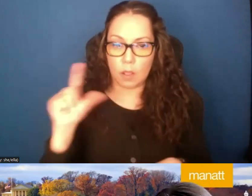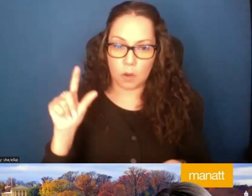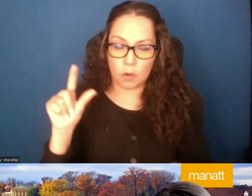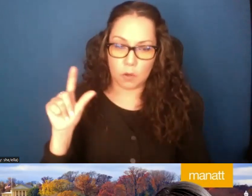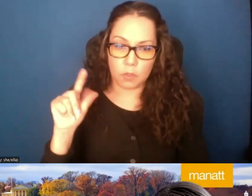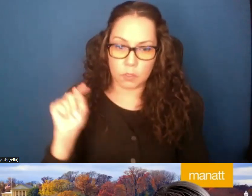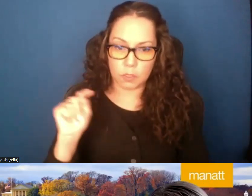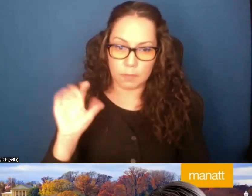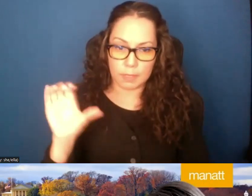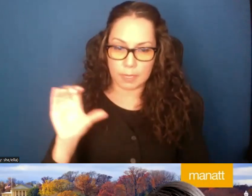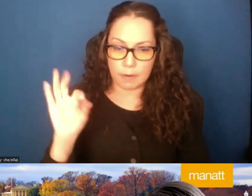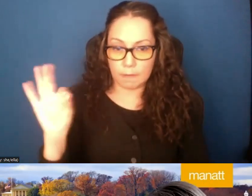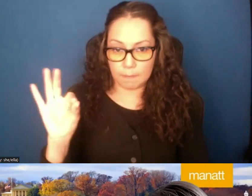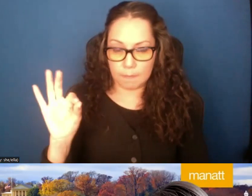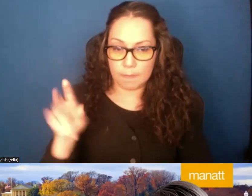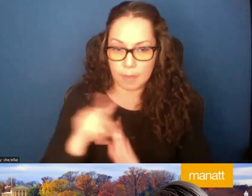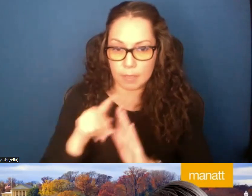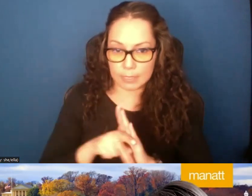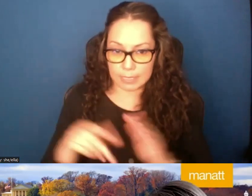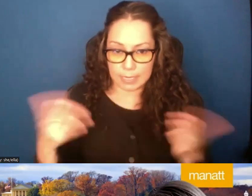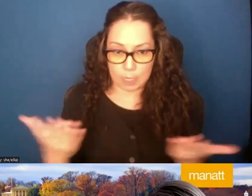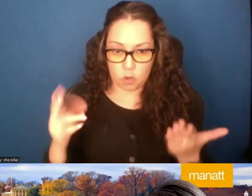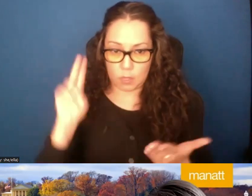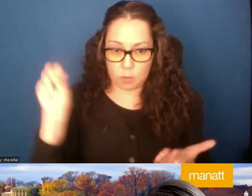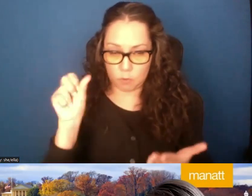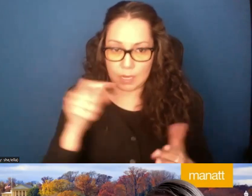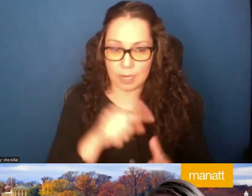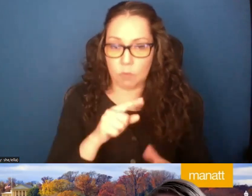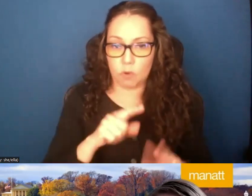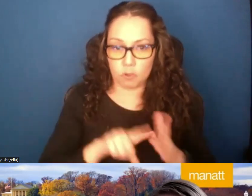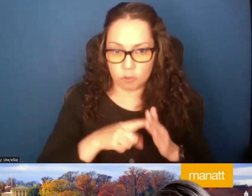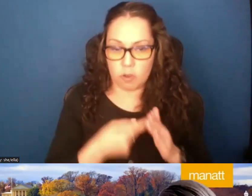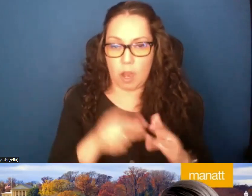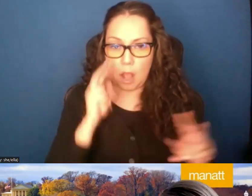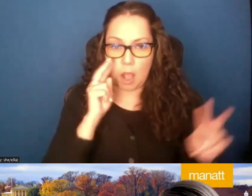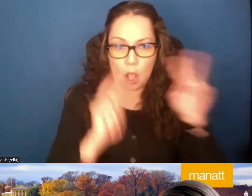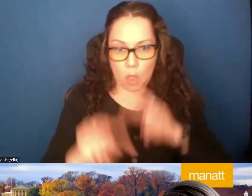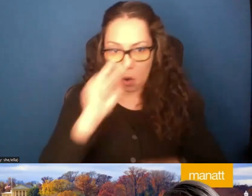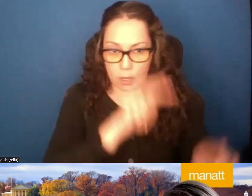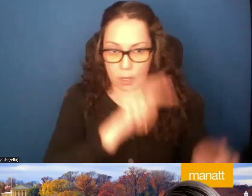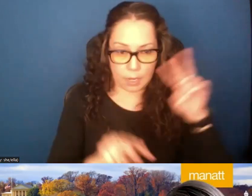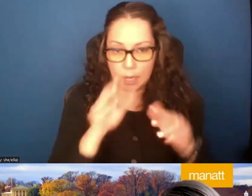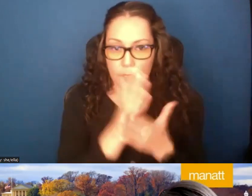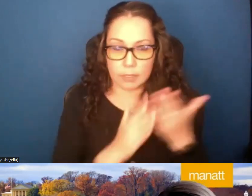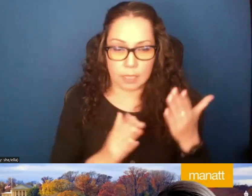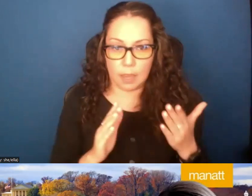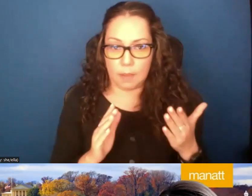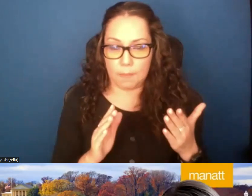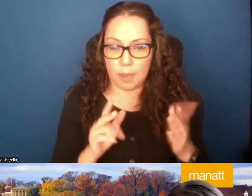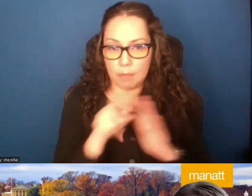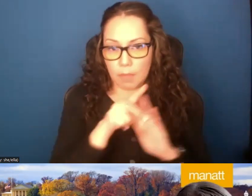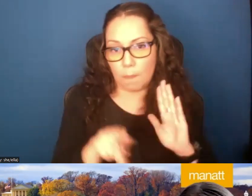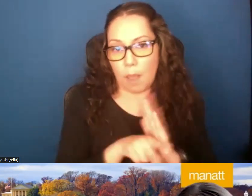in the US. So this is where we're going to start looking at what are some of the policy